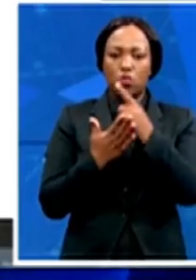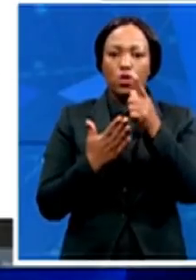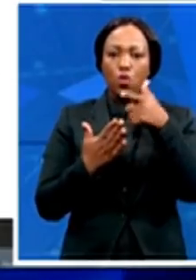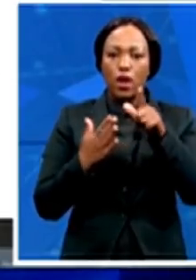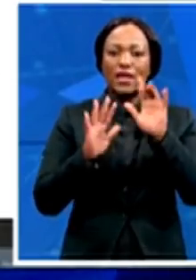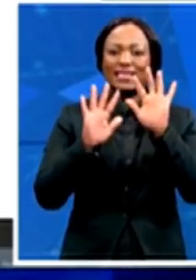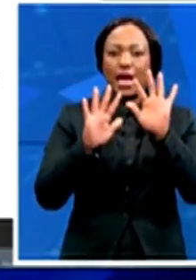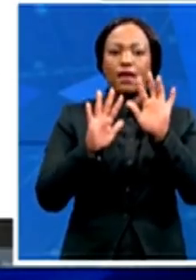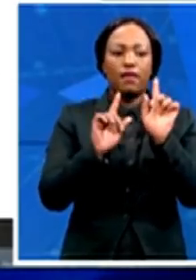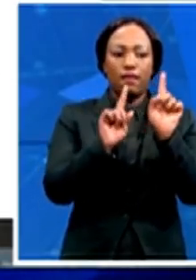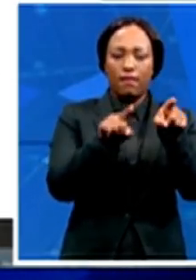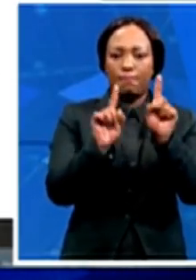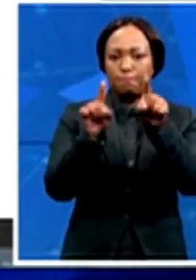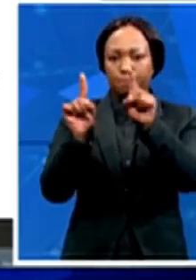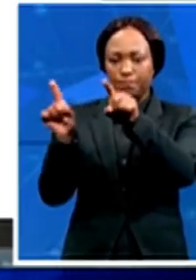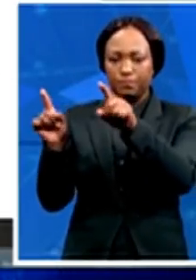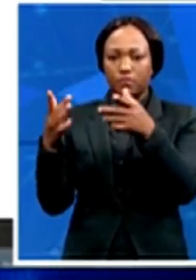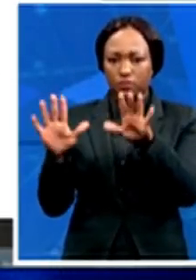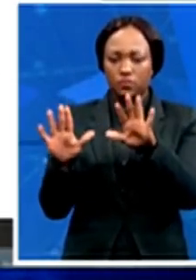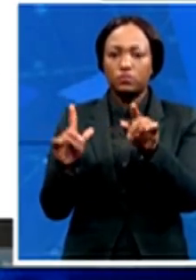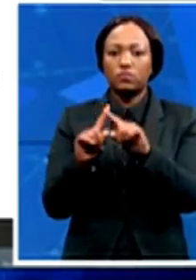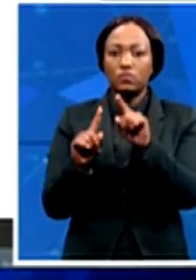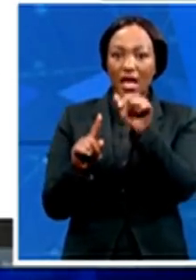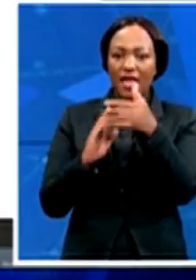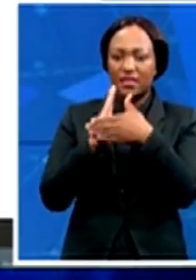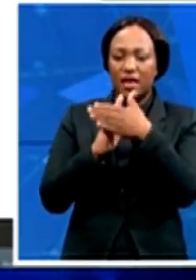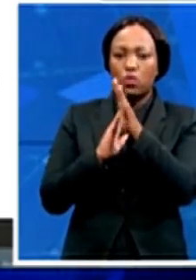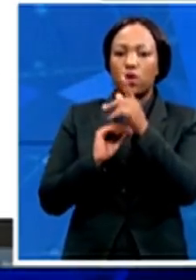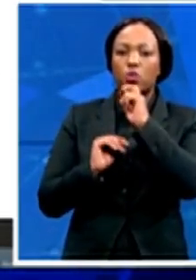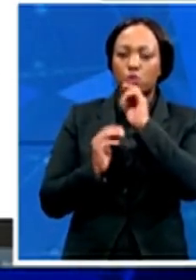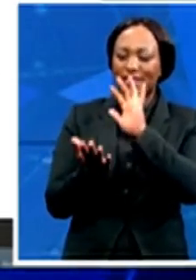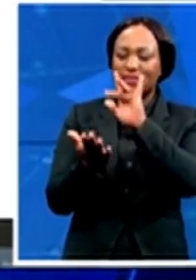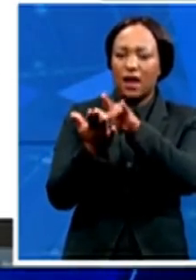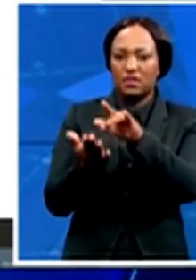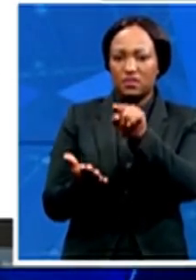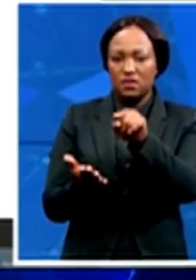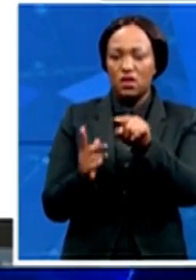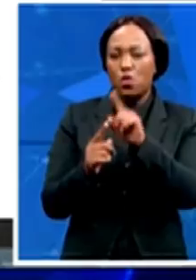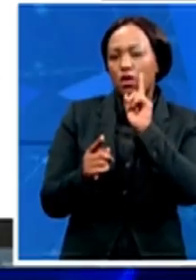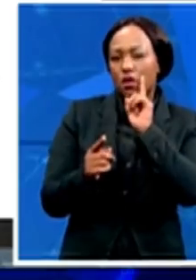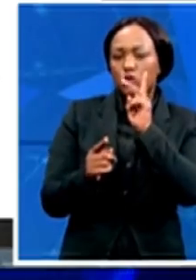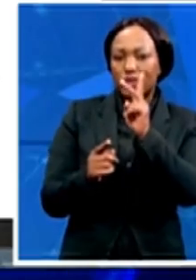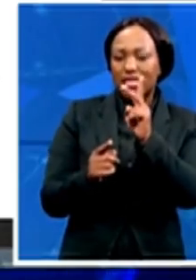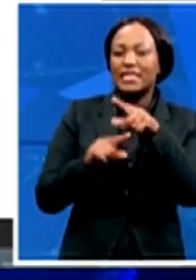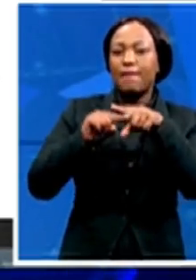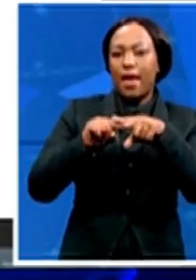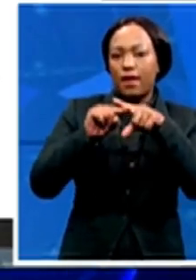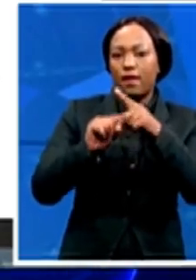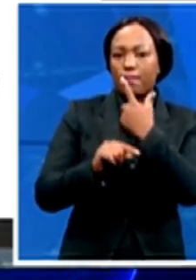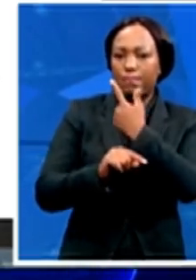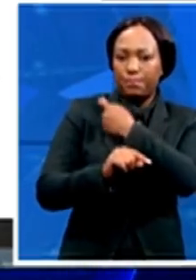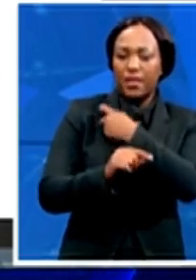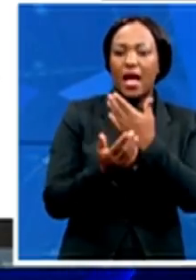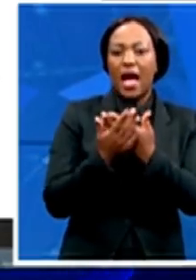sites, and we will incrementally, again, we will be constrained by how many vaccines we have available for this Saturday. But as the vaccine supply